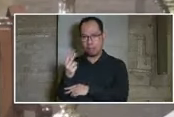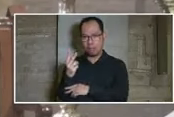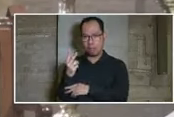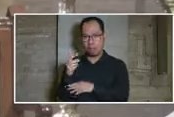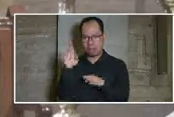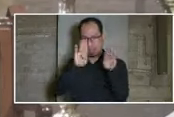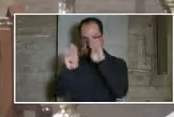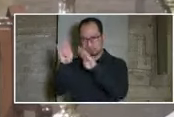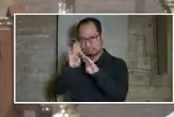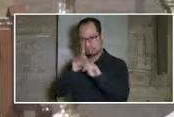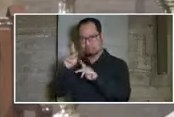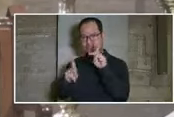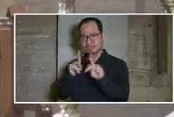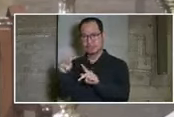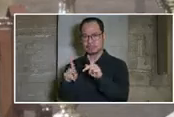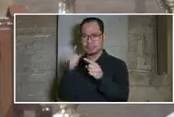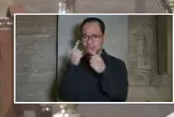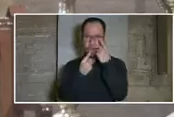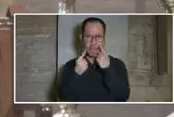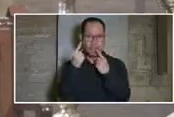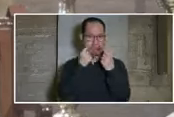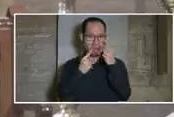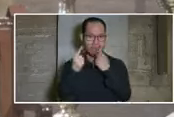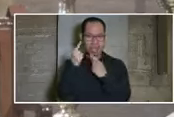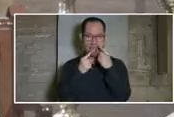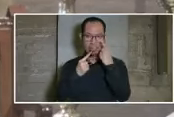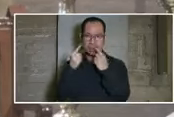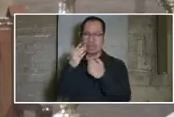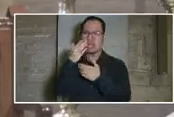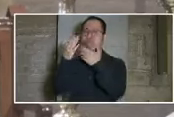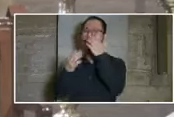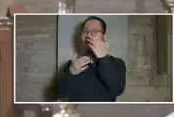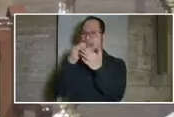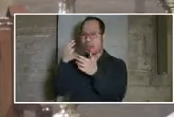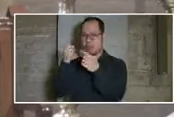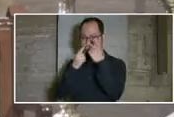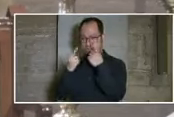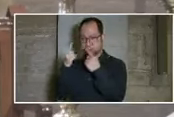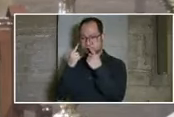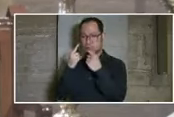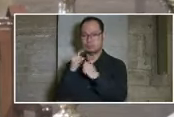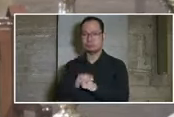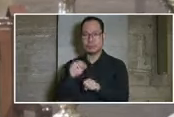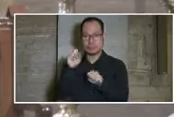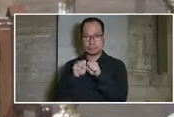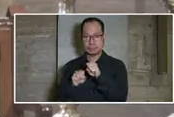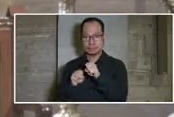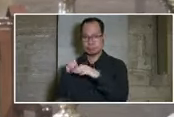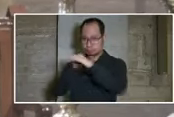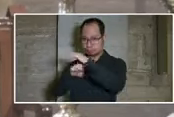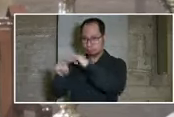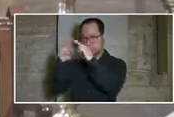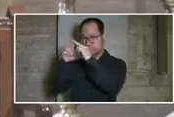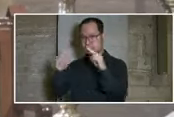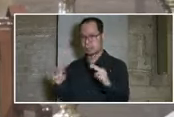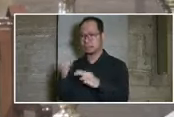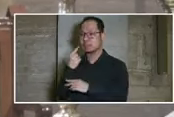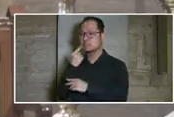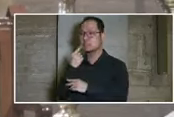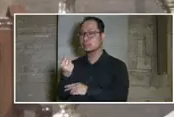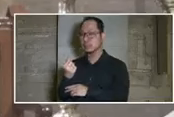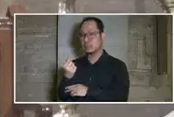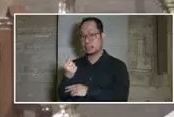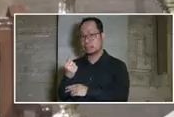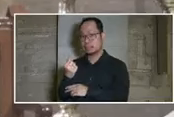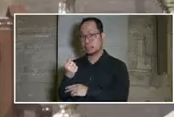commotion, people weeping and wailing loudly. So he went in and said to